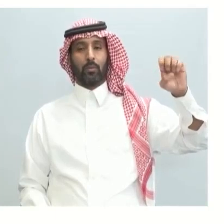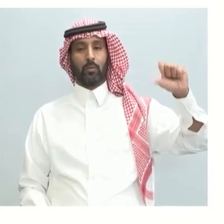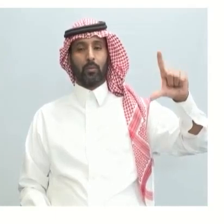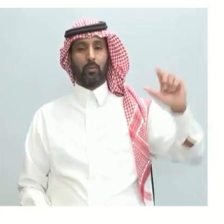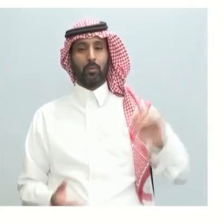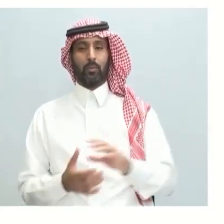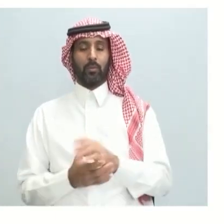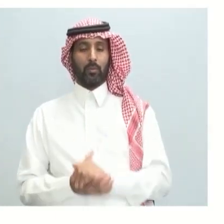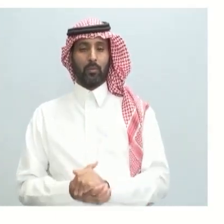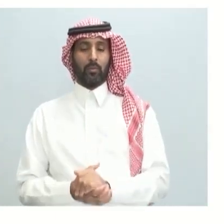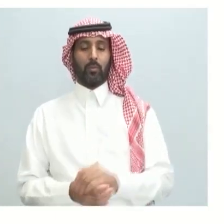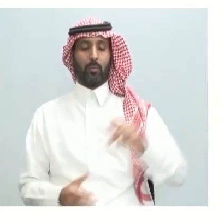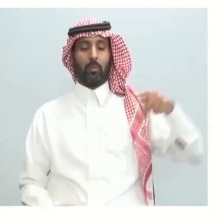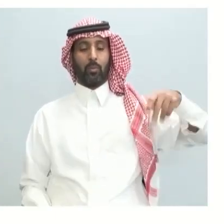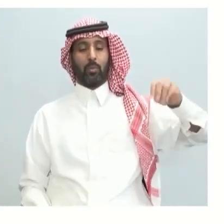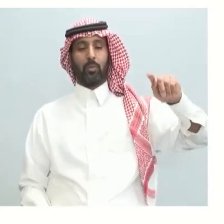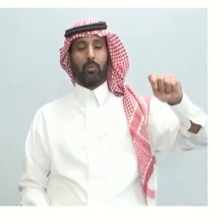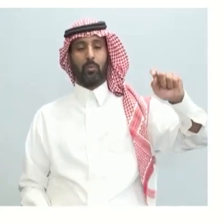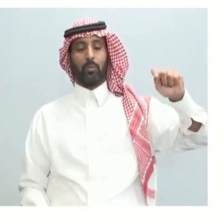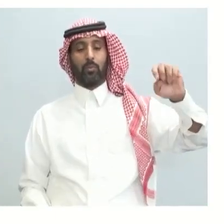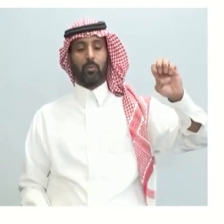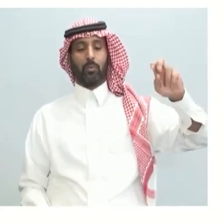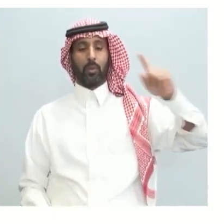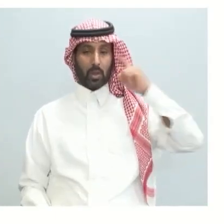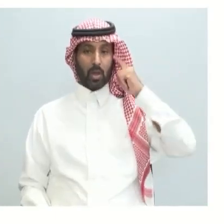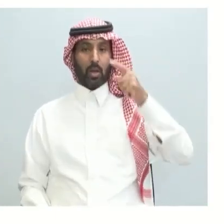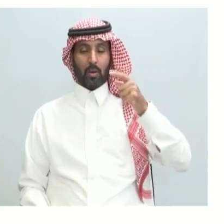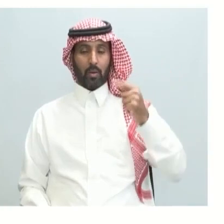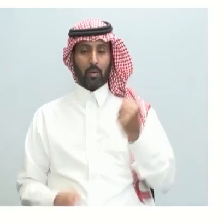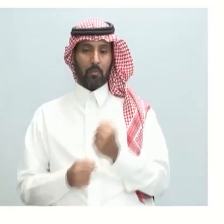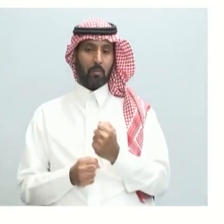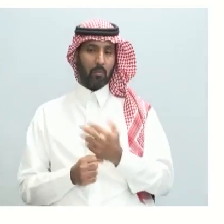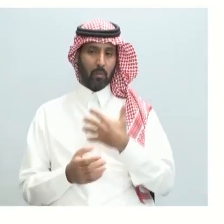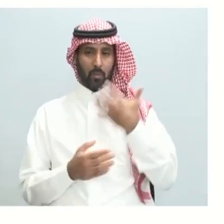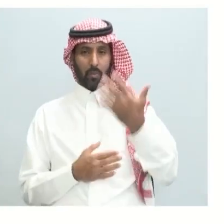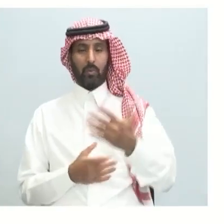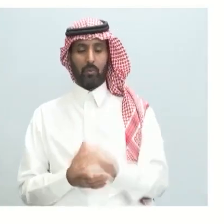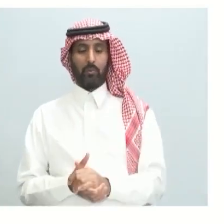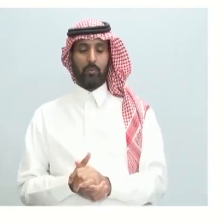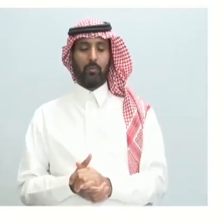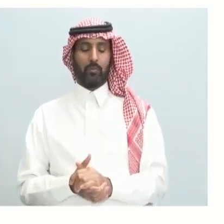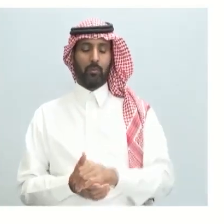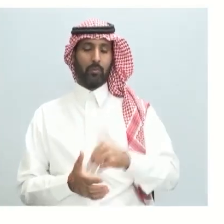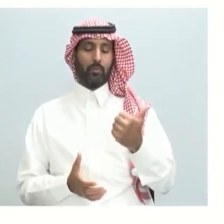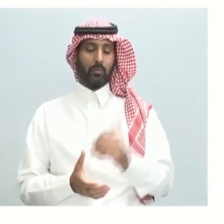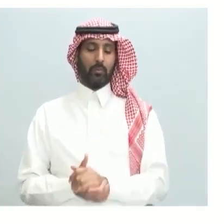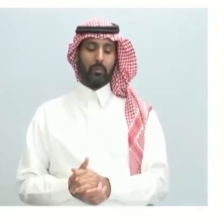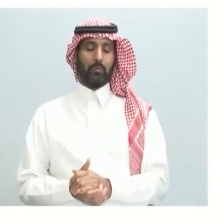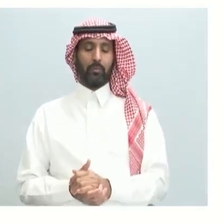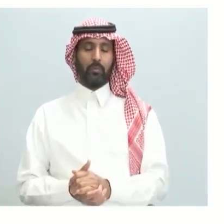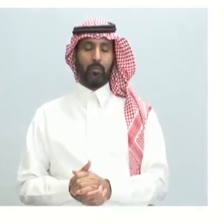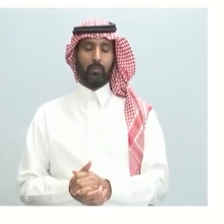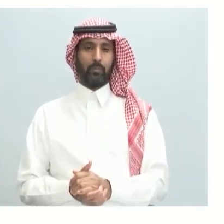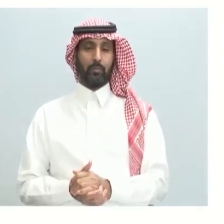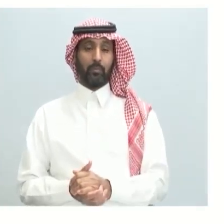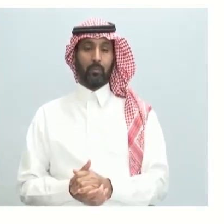P-O-T-E-N-T-I-L. The word potential, which means that something that might have a future. Number six, a